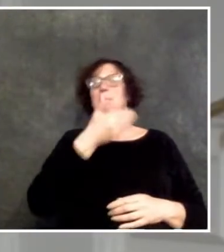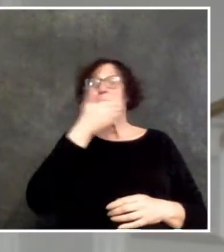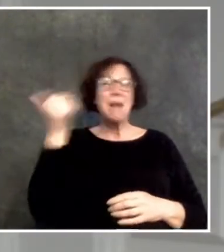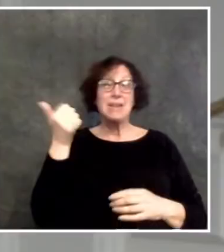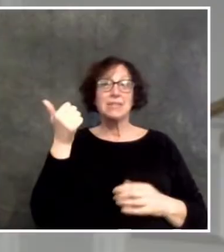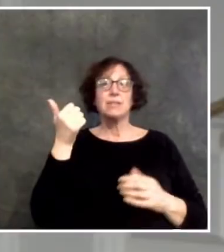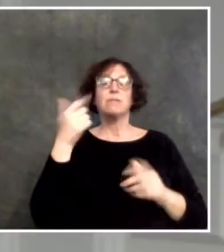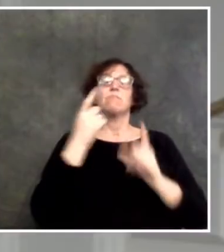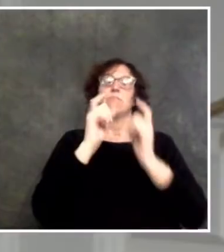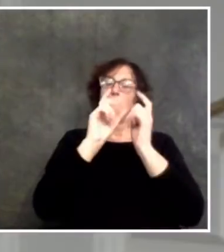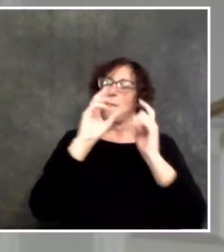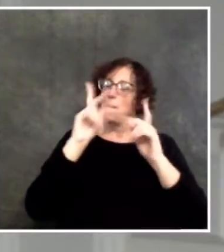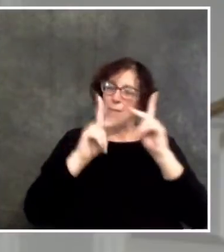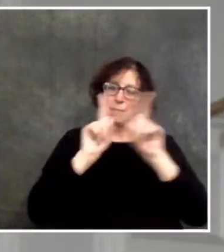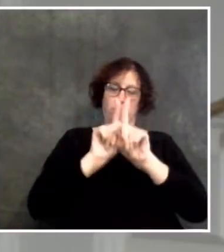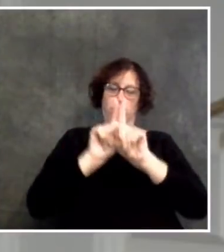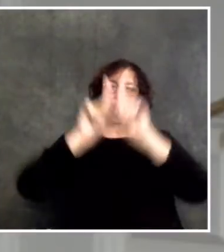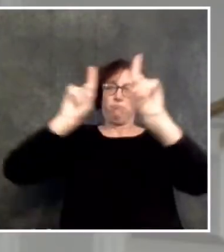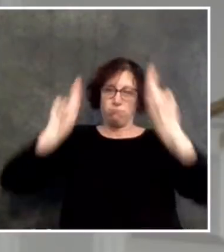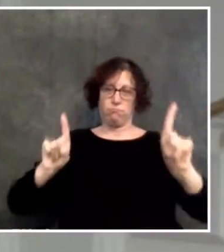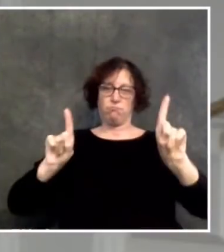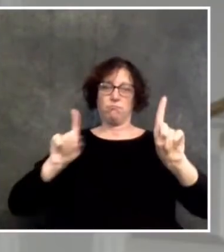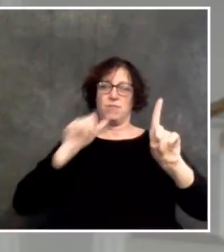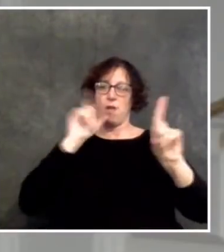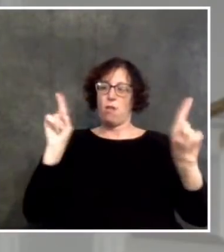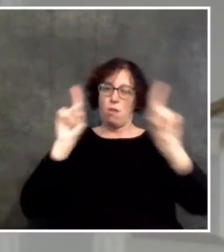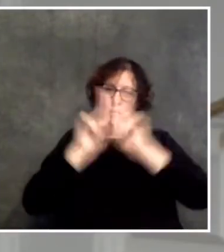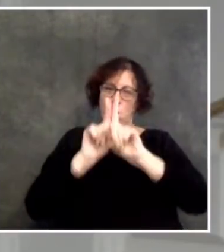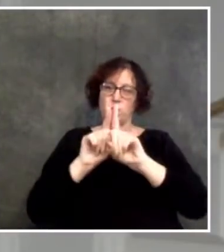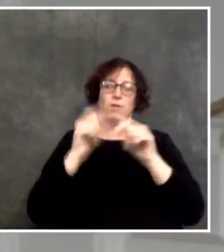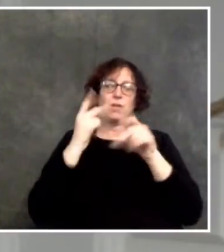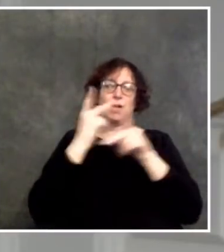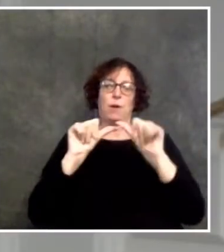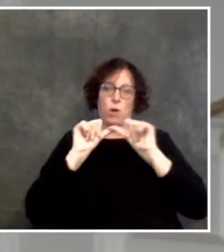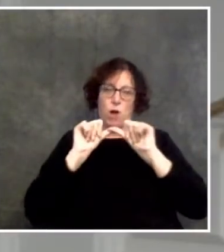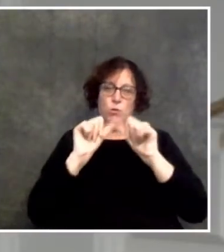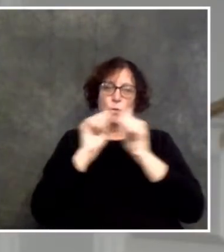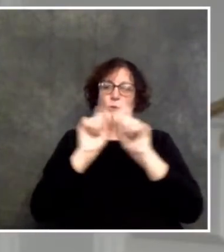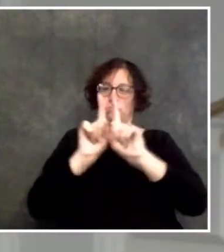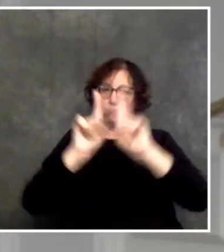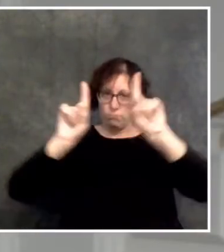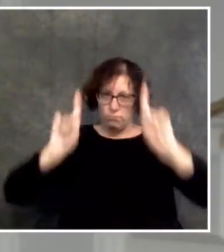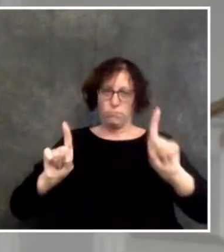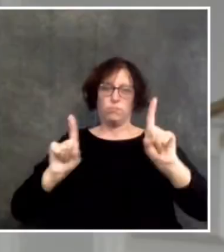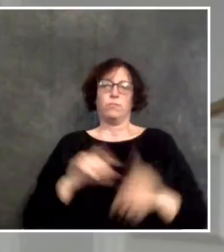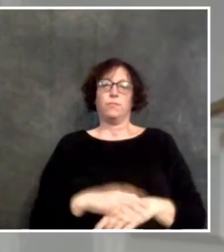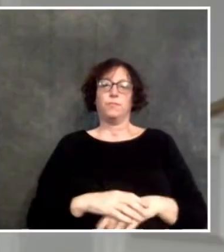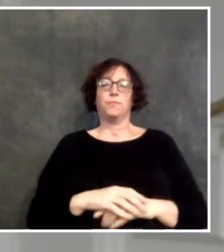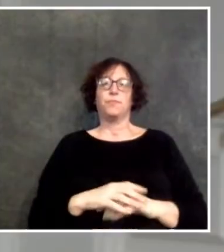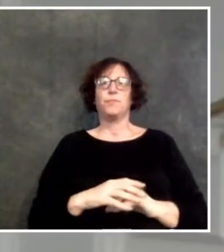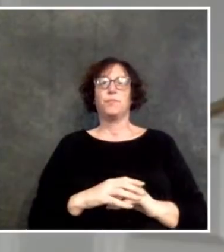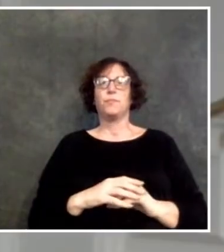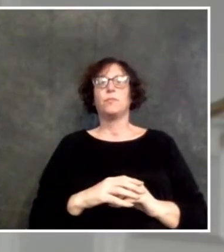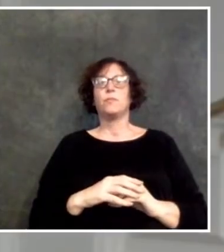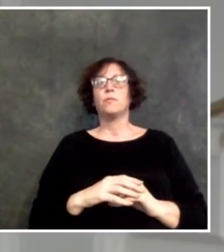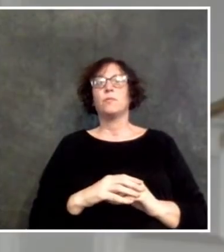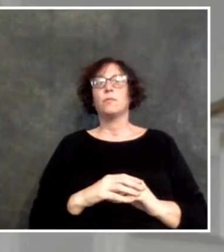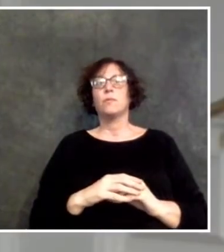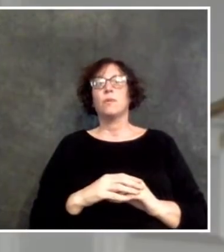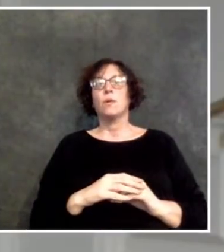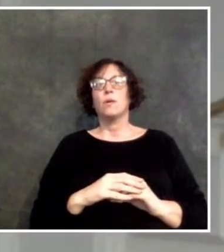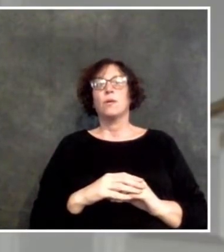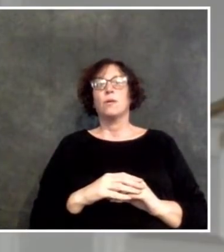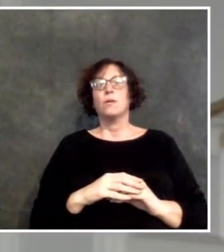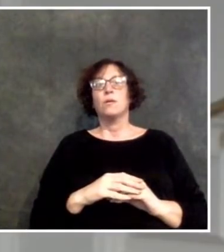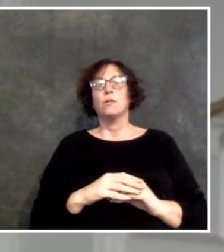one more layer to those layers of prevention. None of them will work 100% in isolation, but all of